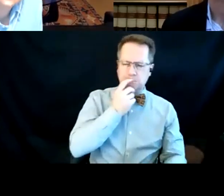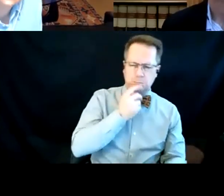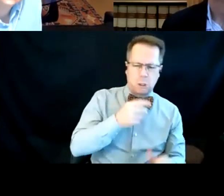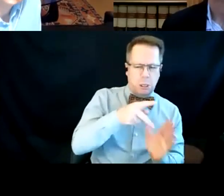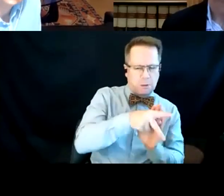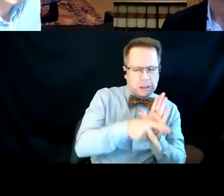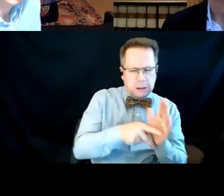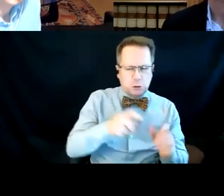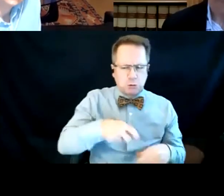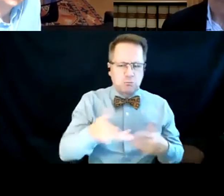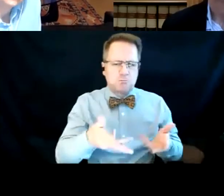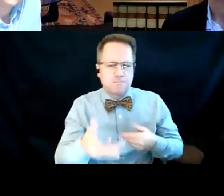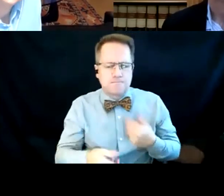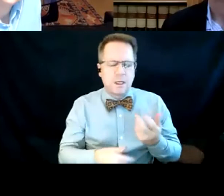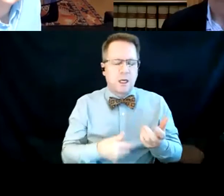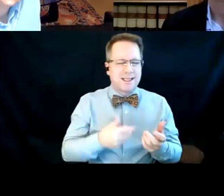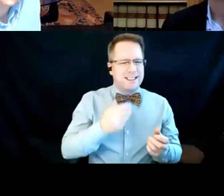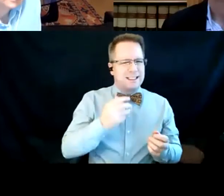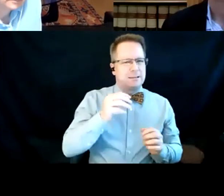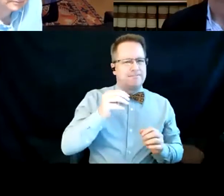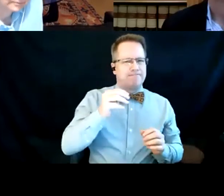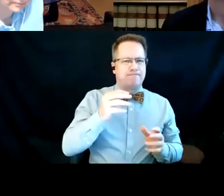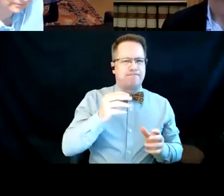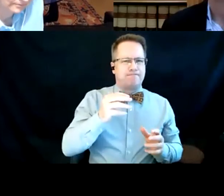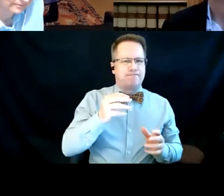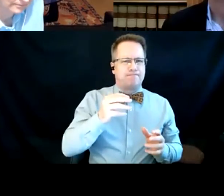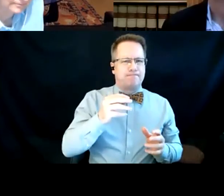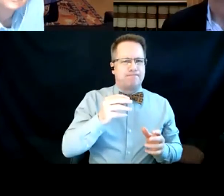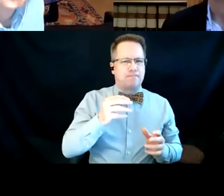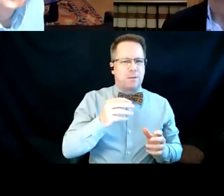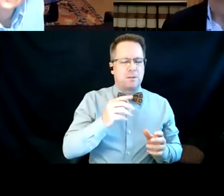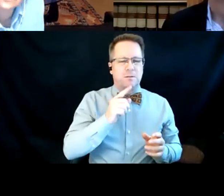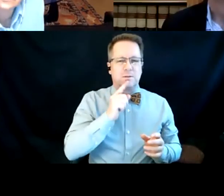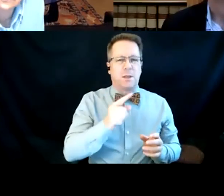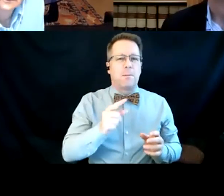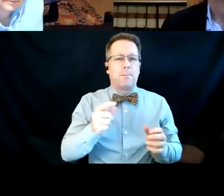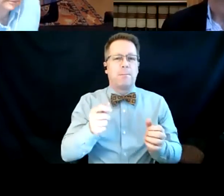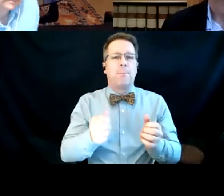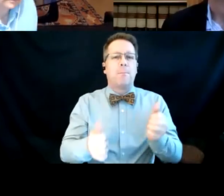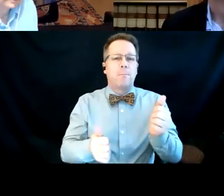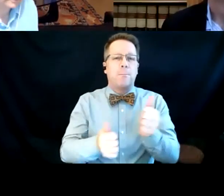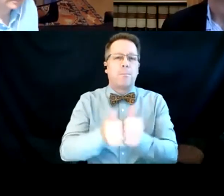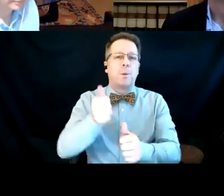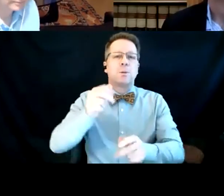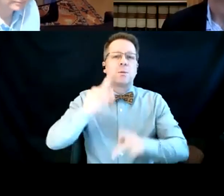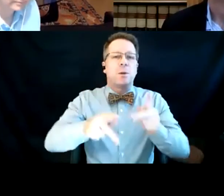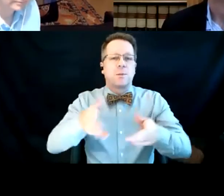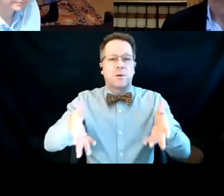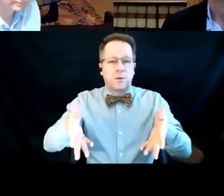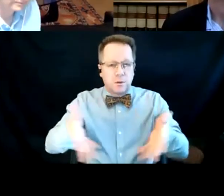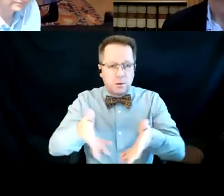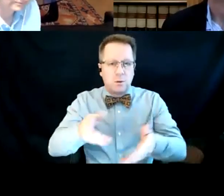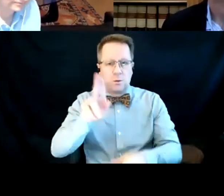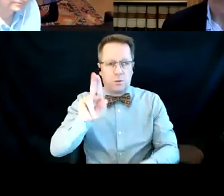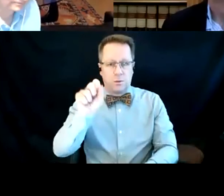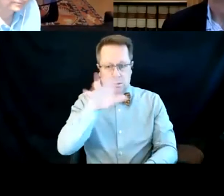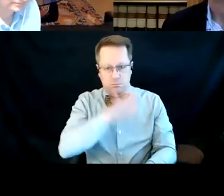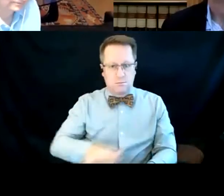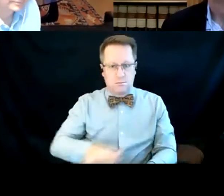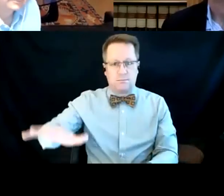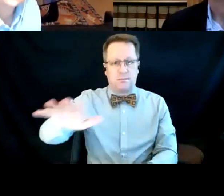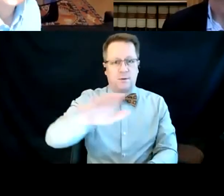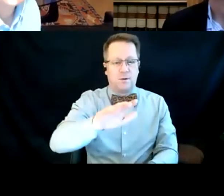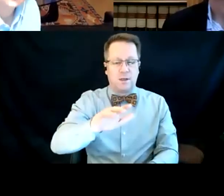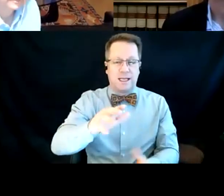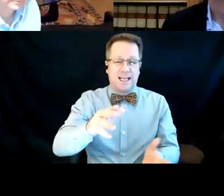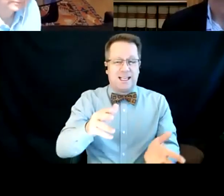that the bulk of the American people are not yet where we want them to be, and therefore elected officials aren't where we